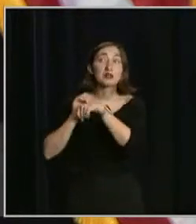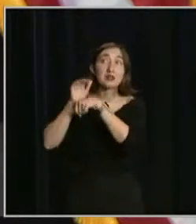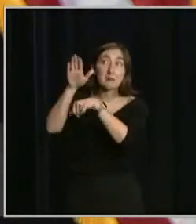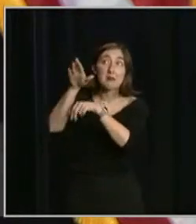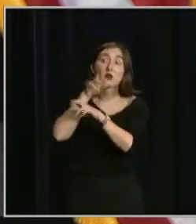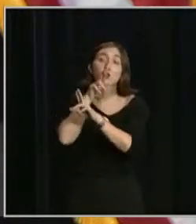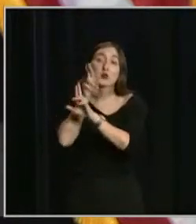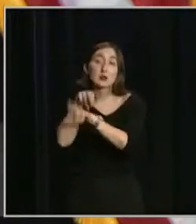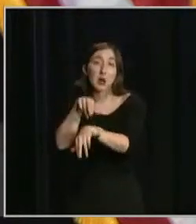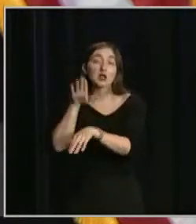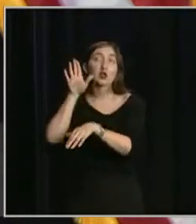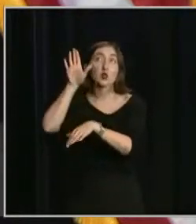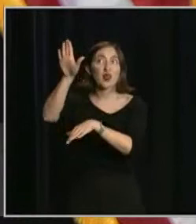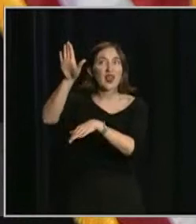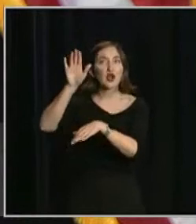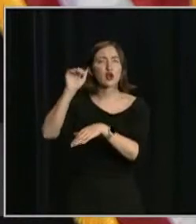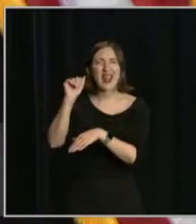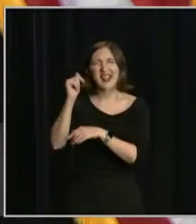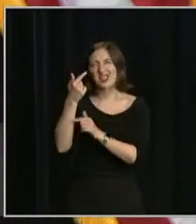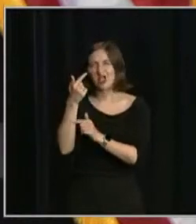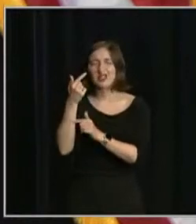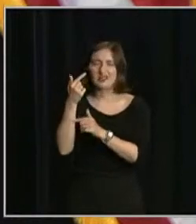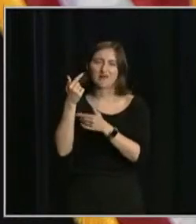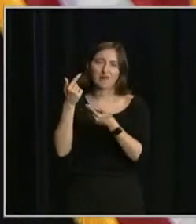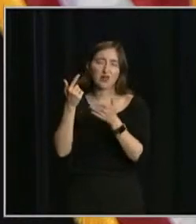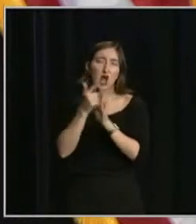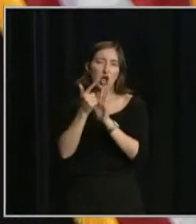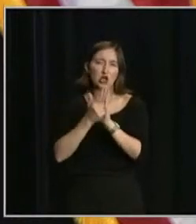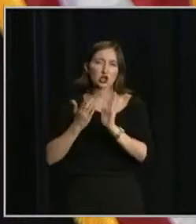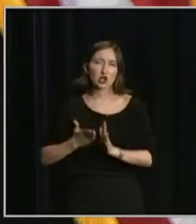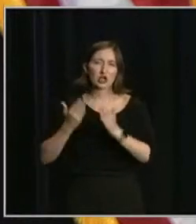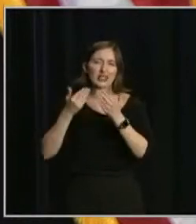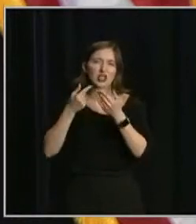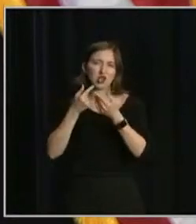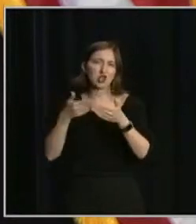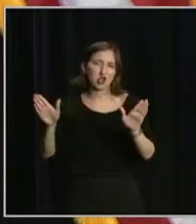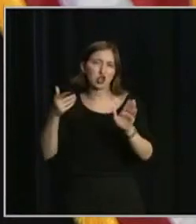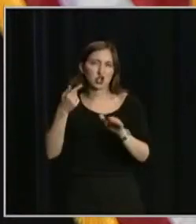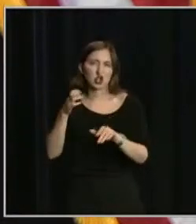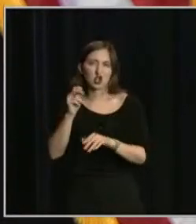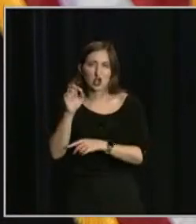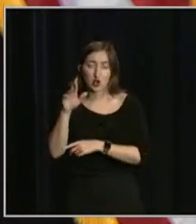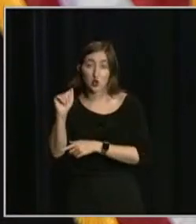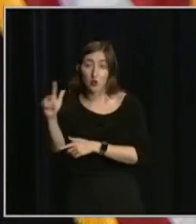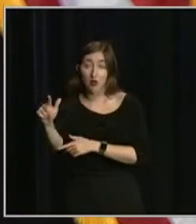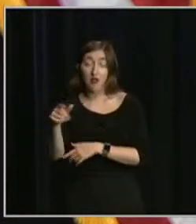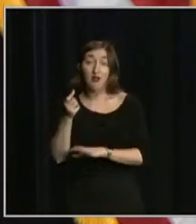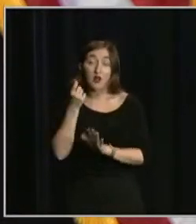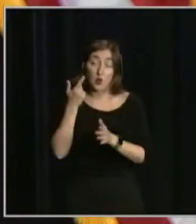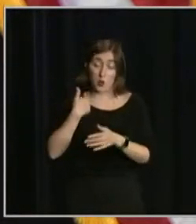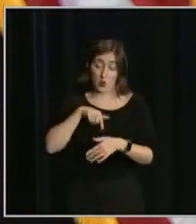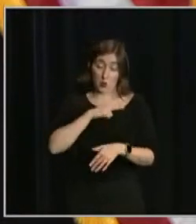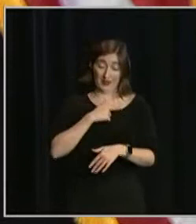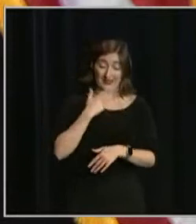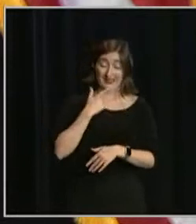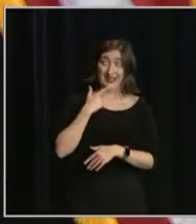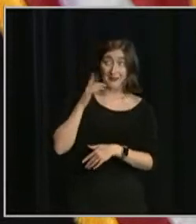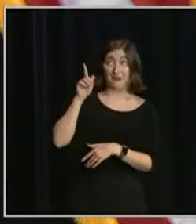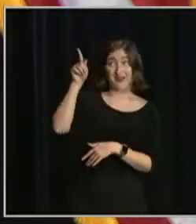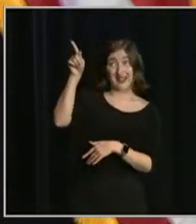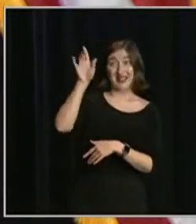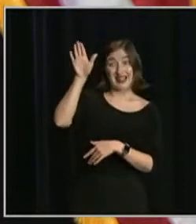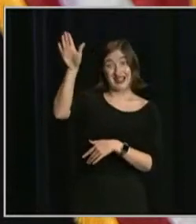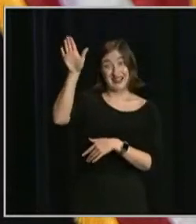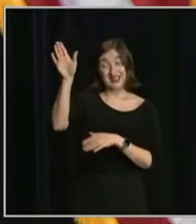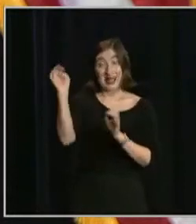do that. And once again, we will highlight the fact that, in our view, the governor is inappropriately using his emergency powers, which are there